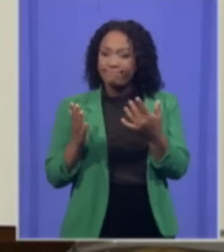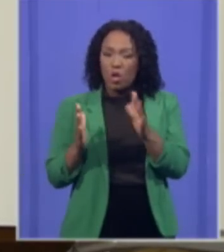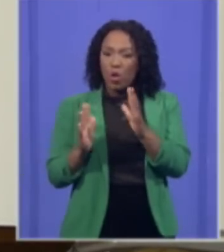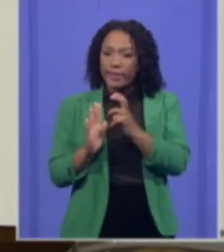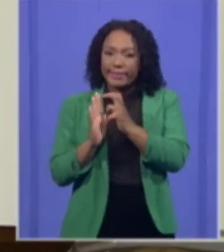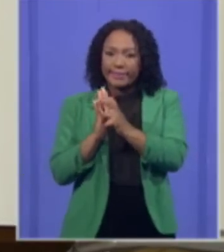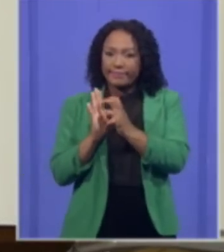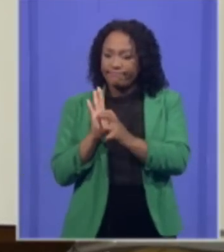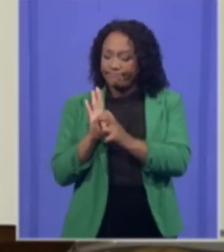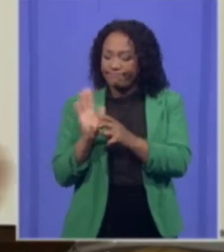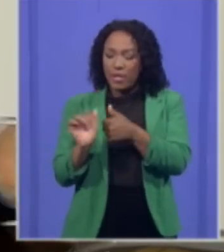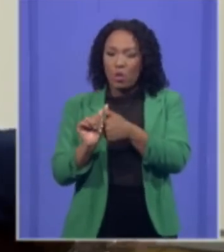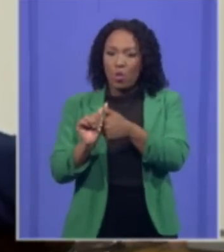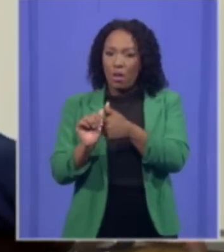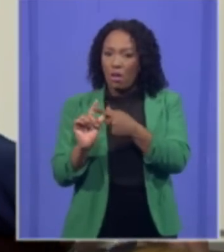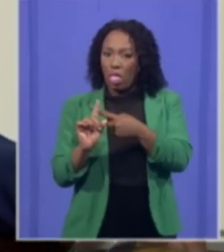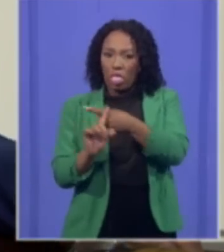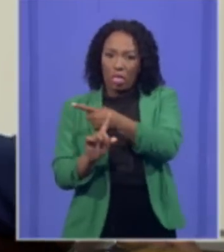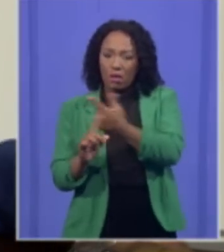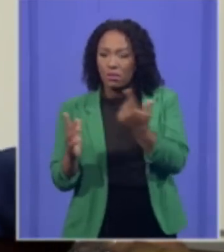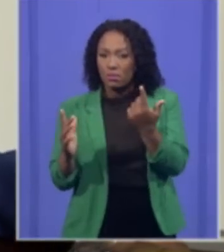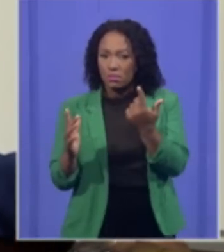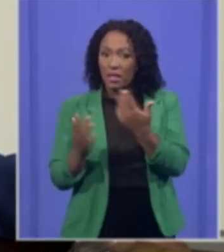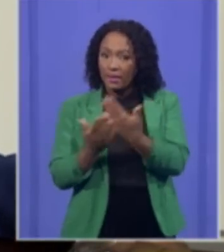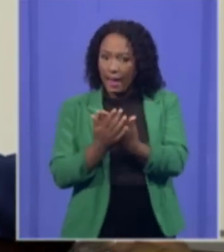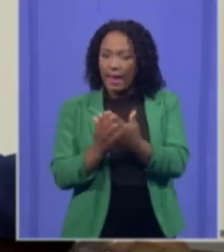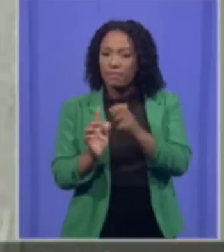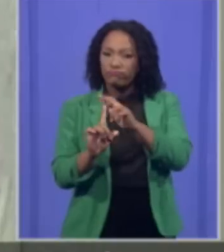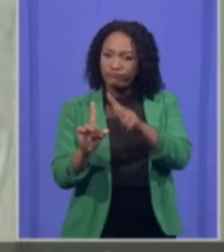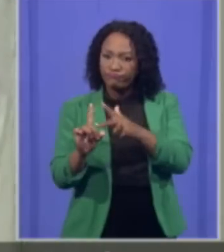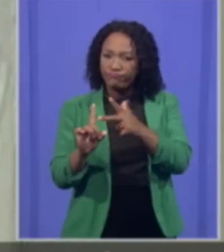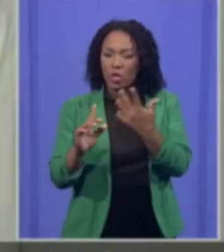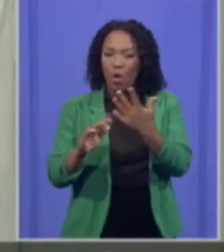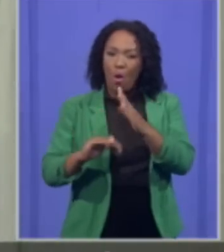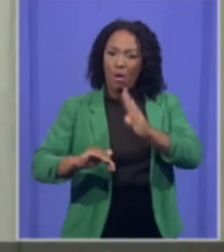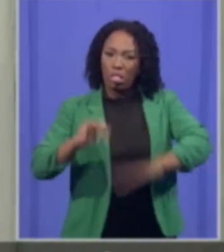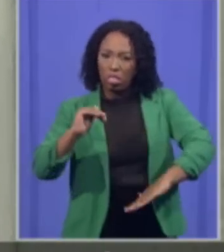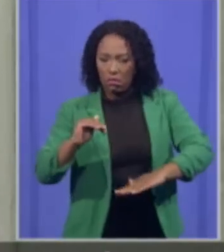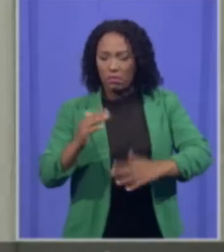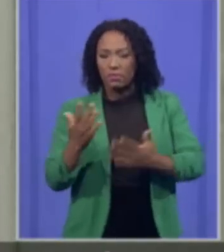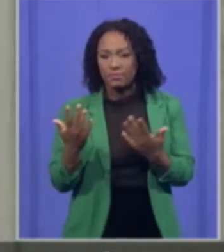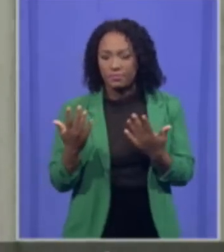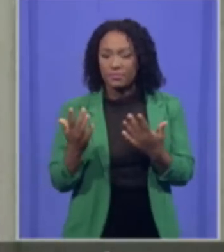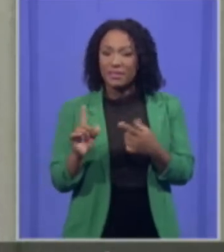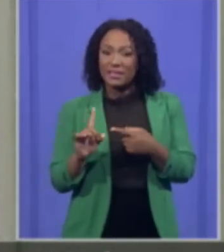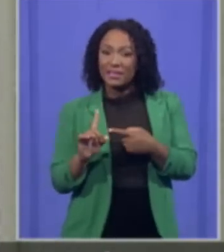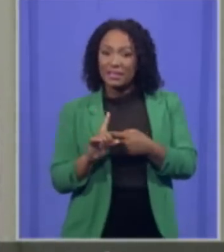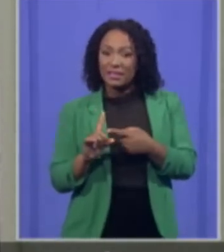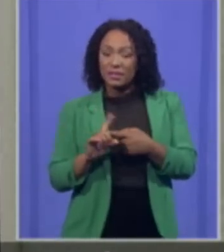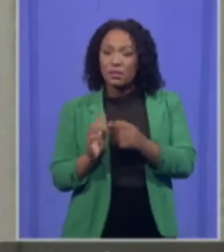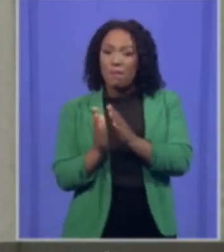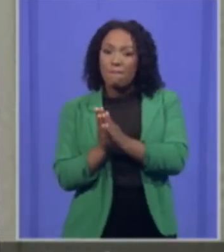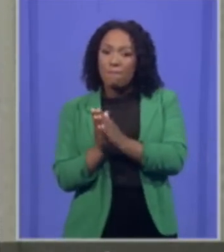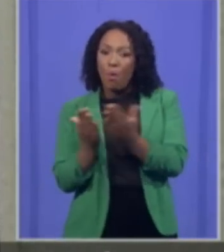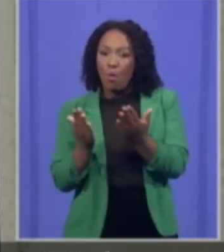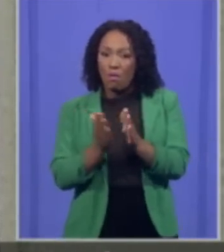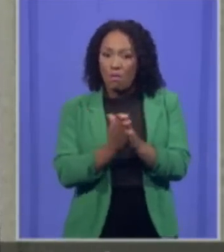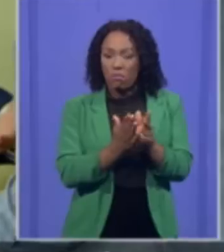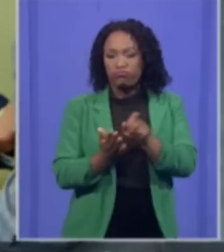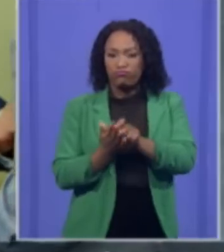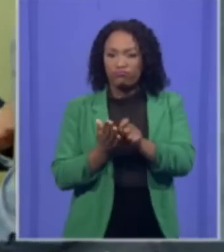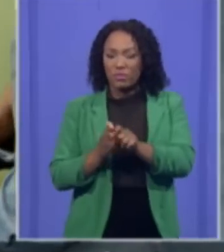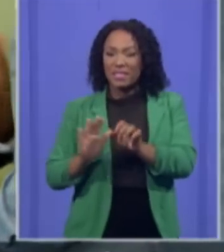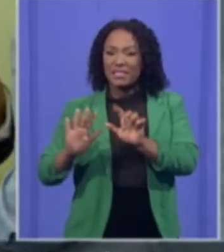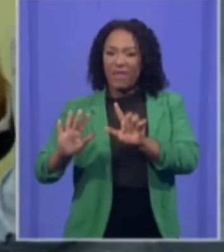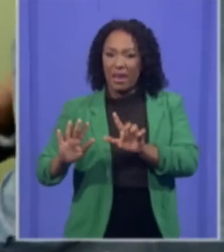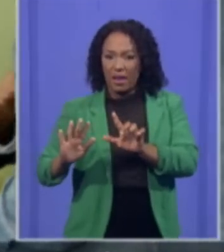abiding by that rule then evokes a disciplinary sanction. Mambol o šetše a ngwetše dipuku tše šupa gomme tše hlano